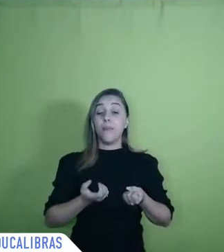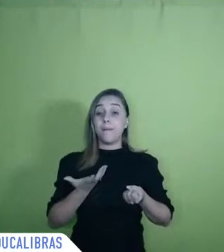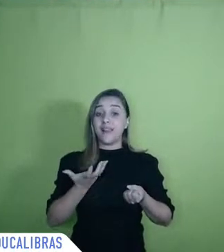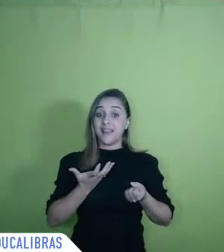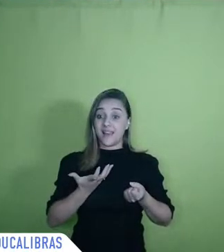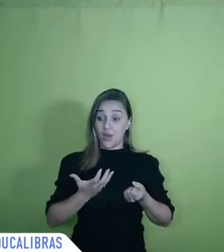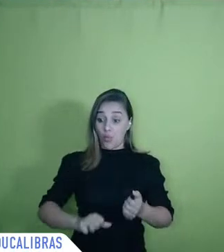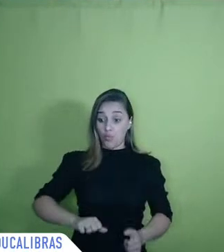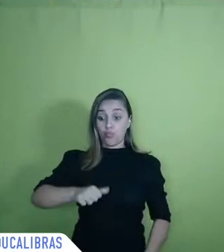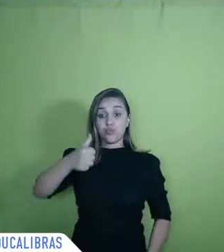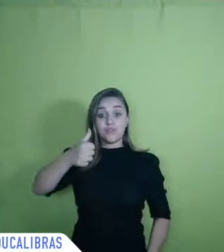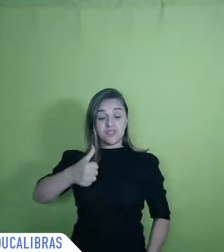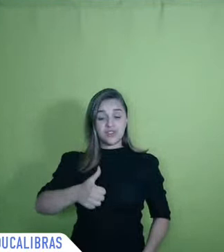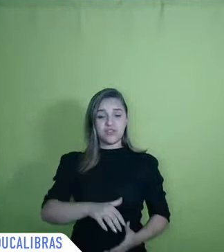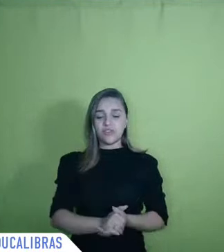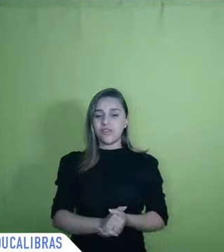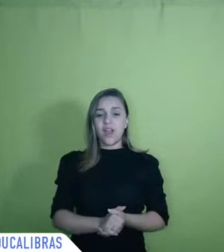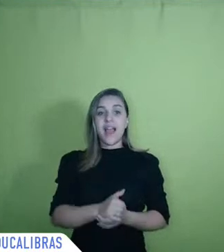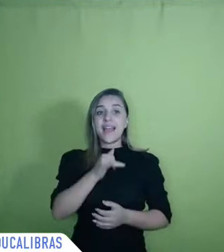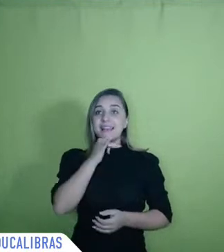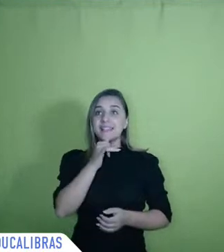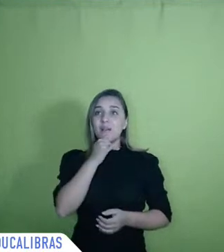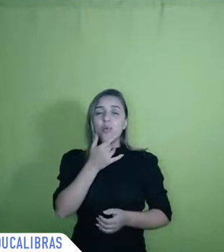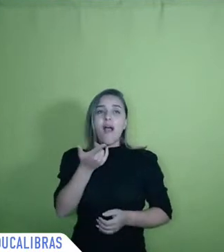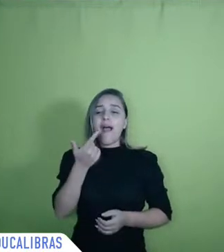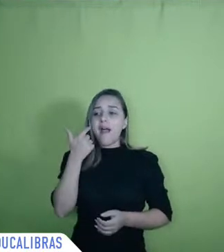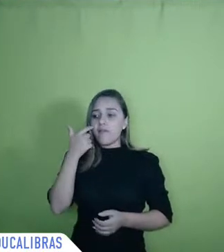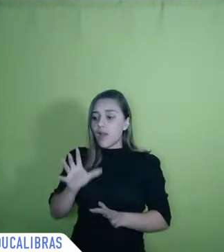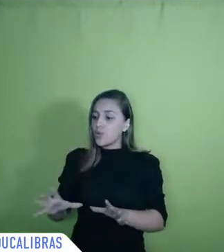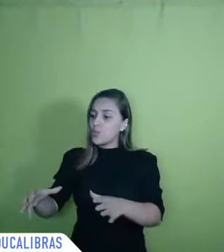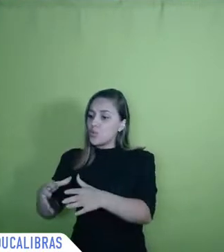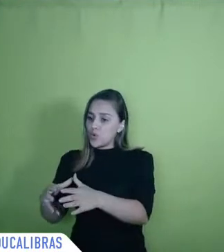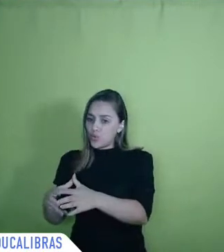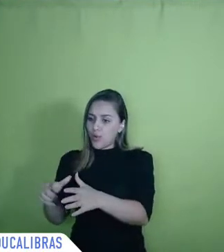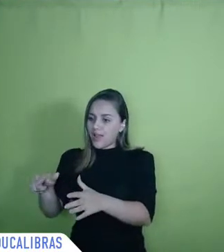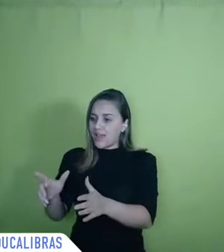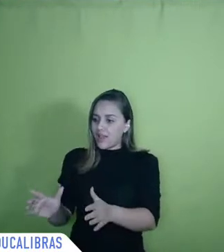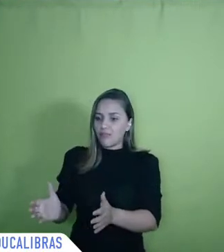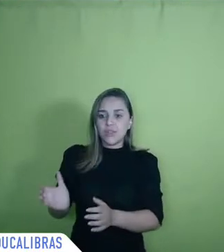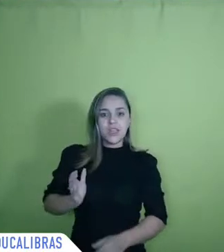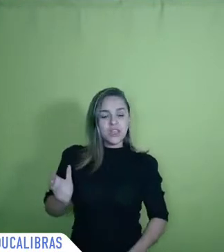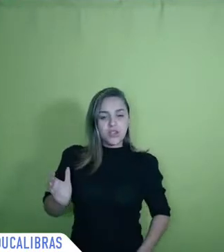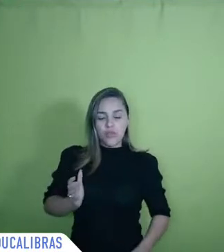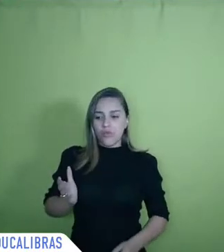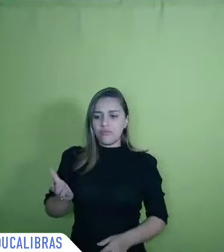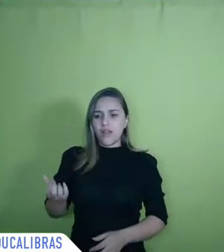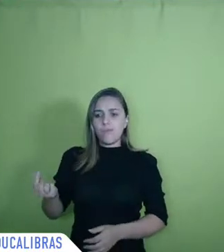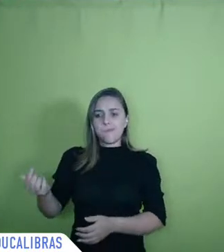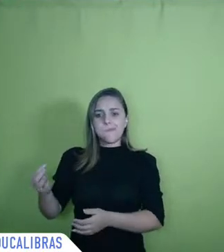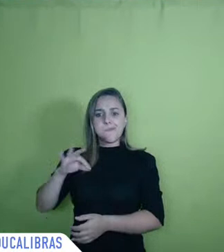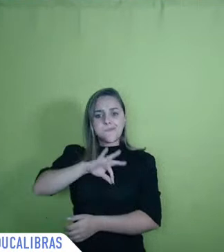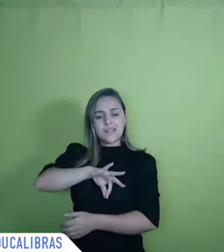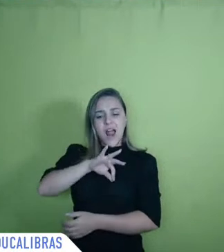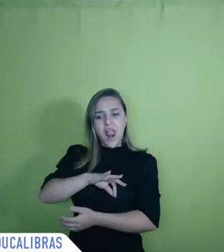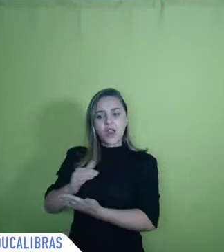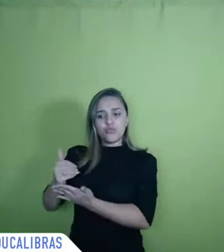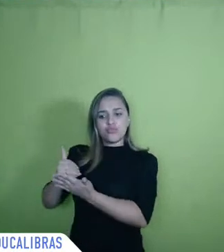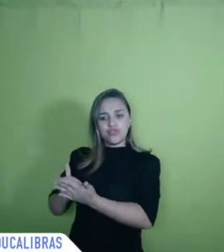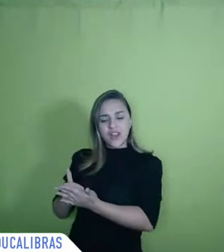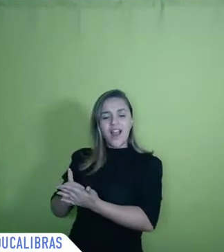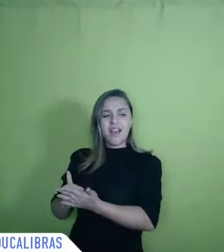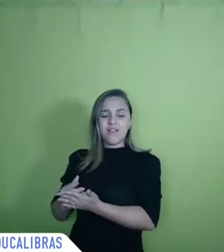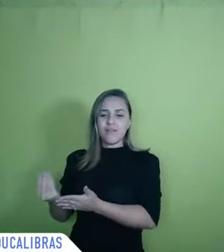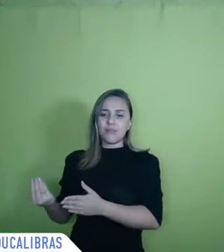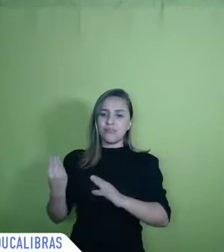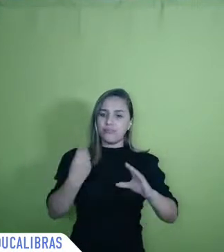a very positive driver. You cannot just remove one resource from one group and then